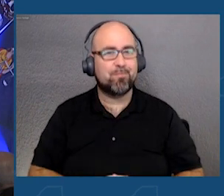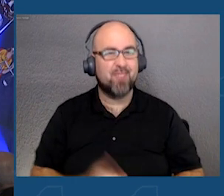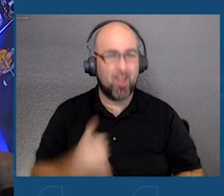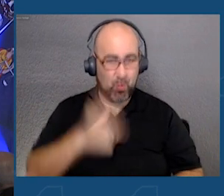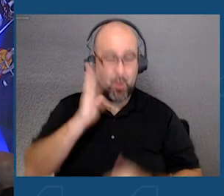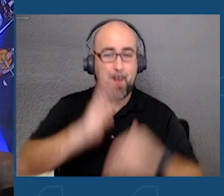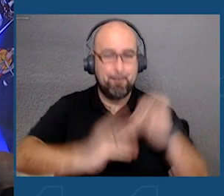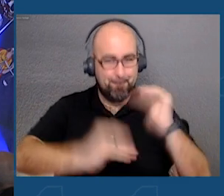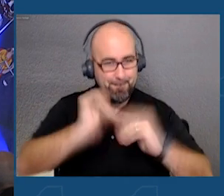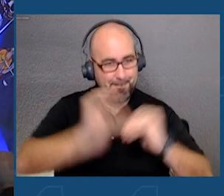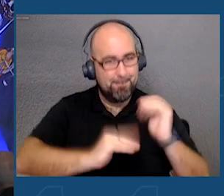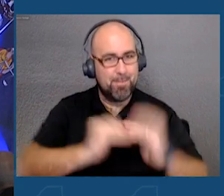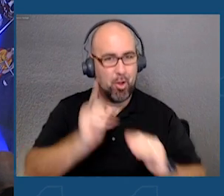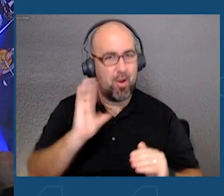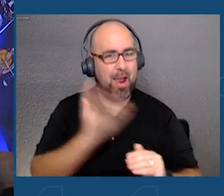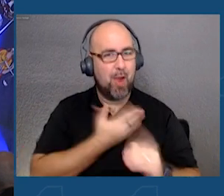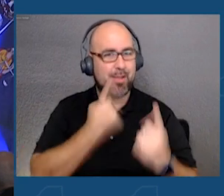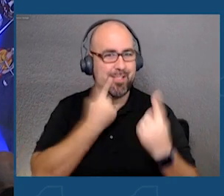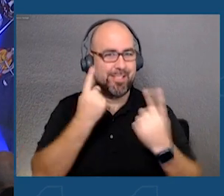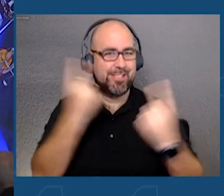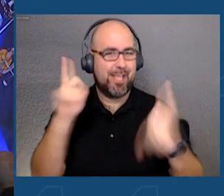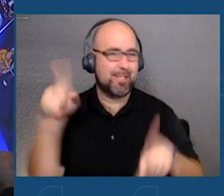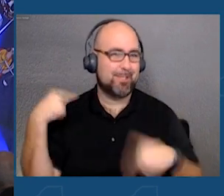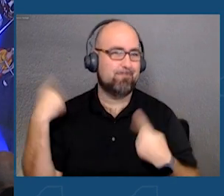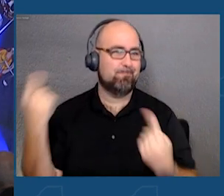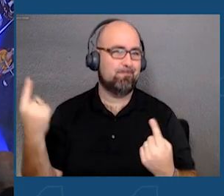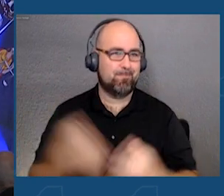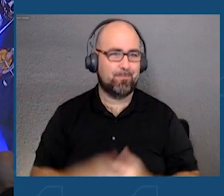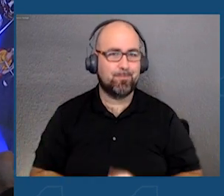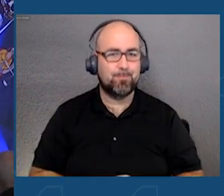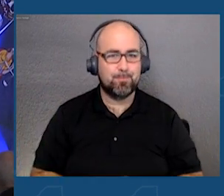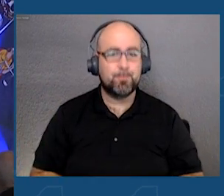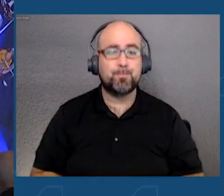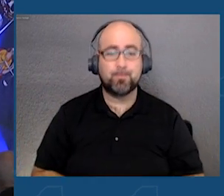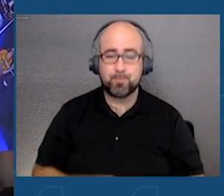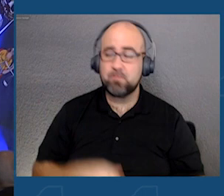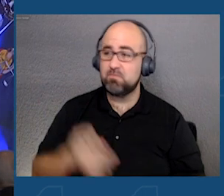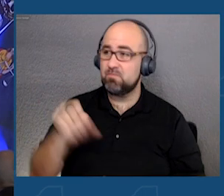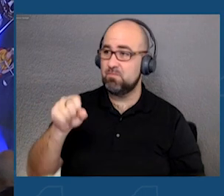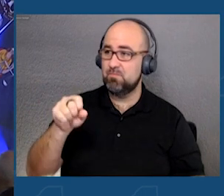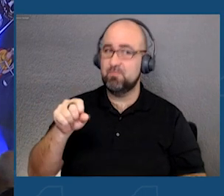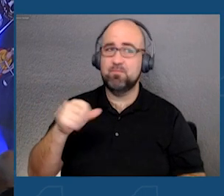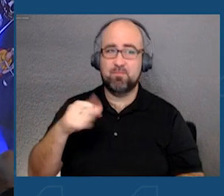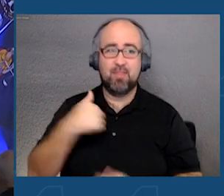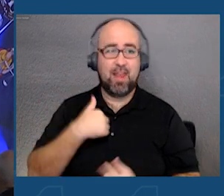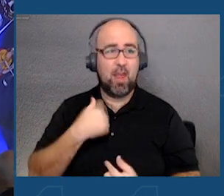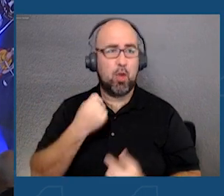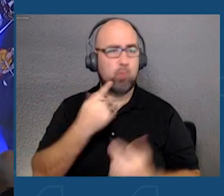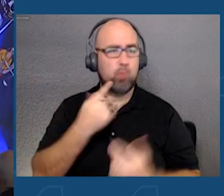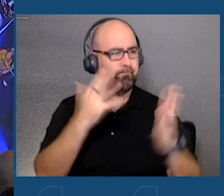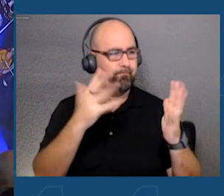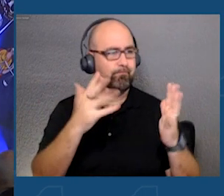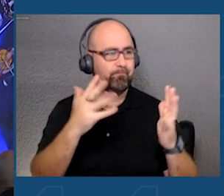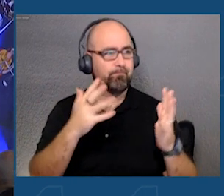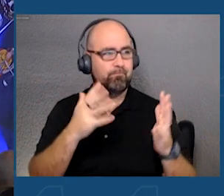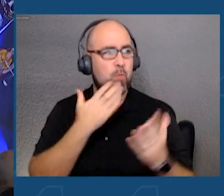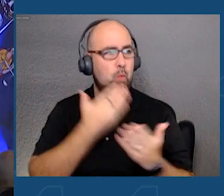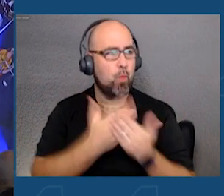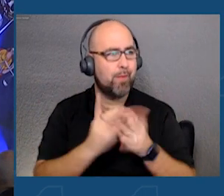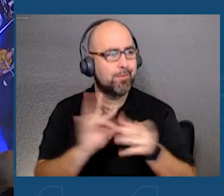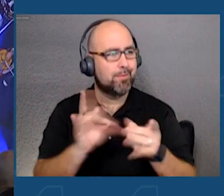success. And I understand, well said, Mayor. There's always